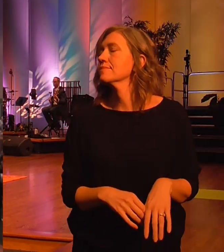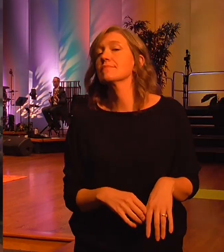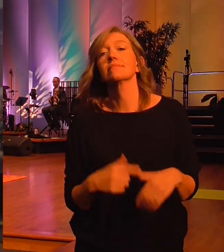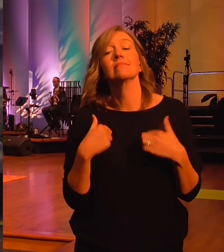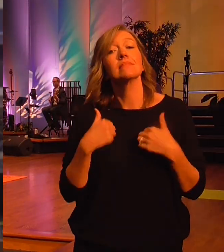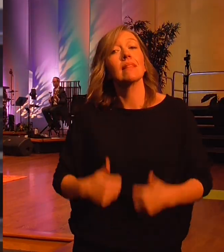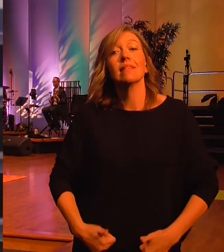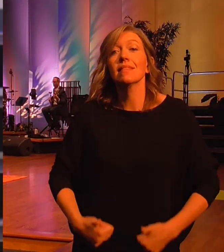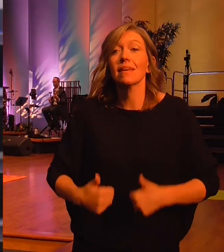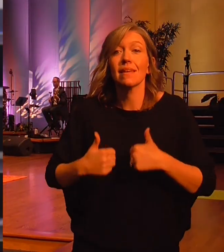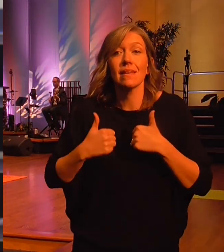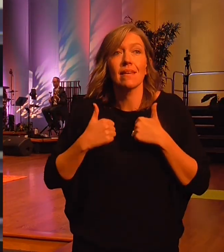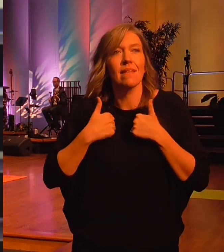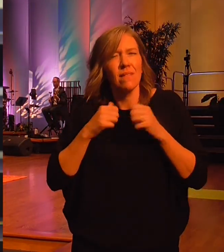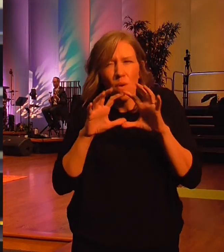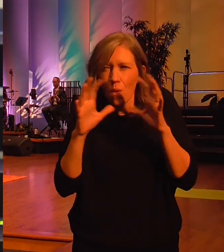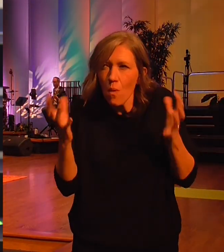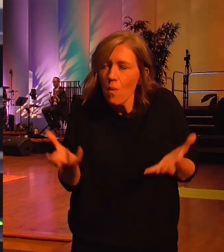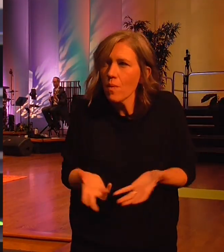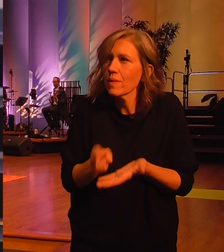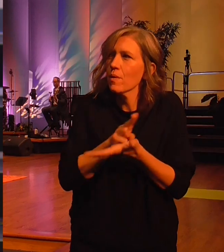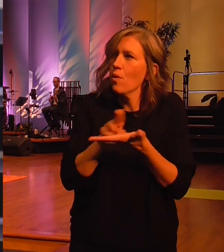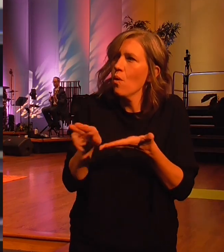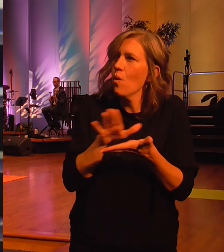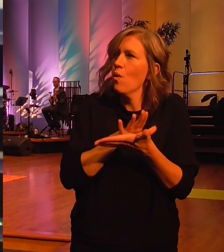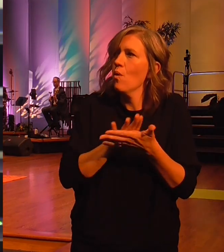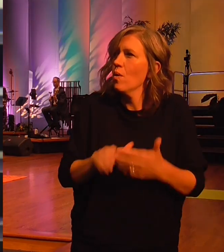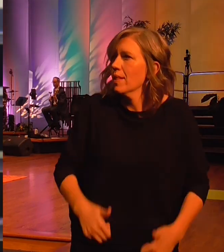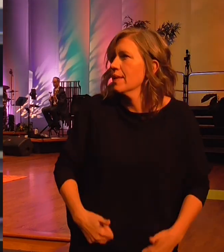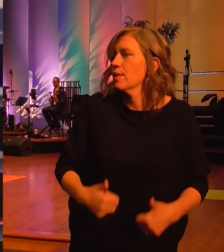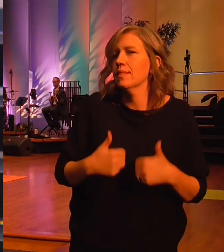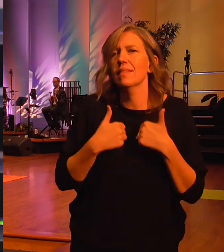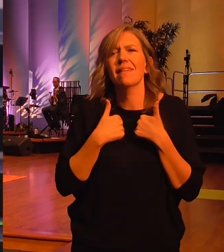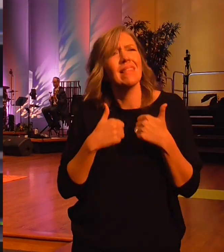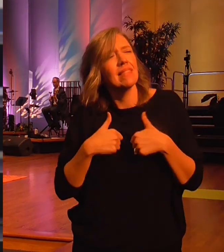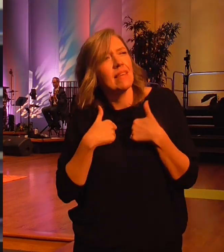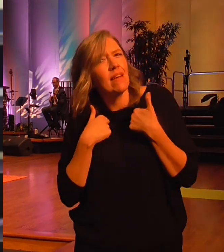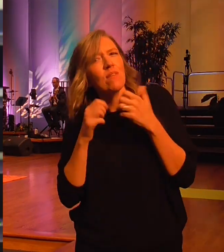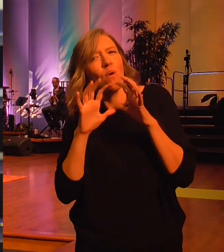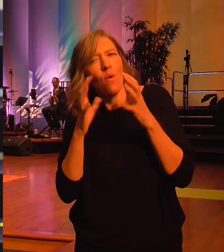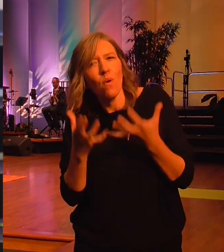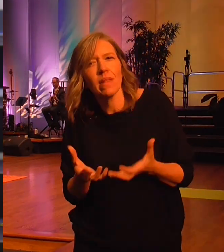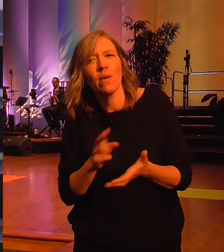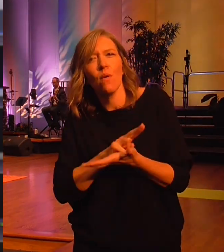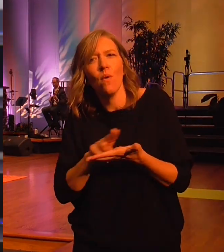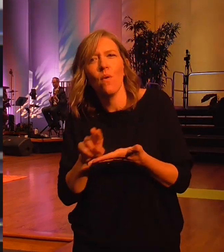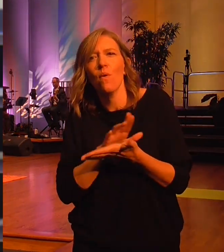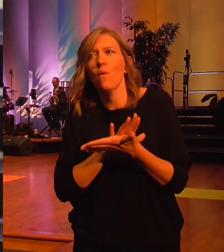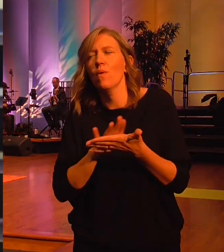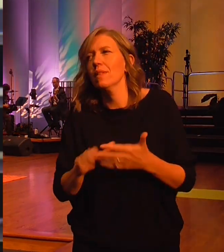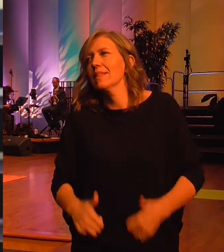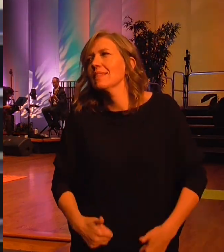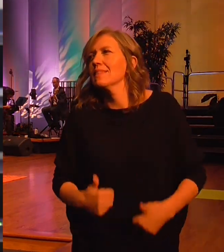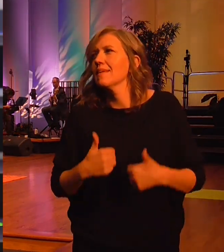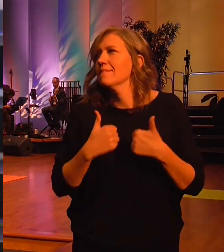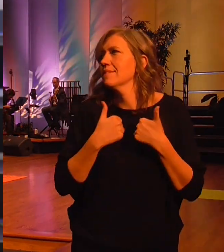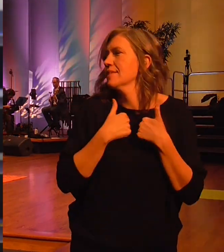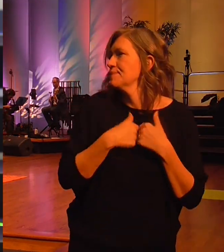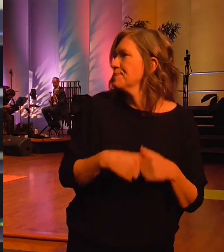Oh, let me live in a holy, holy way. Let me live in a holy, holy